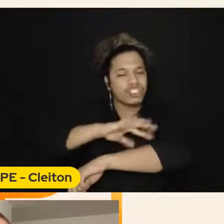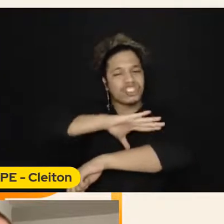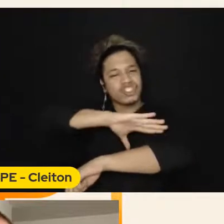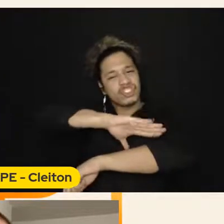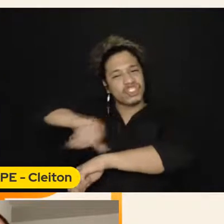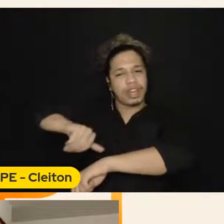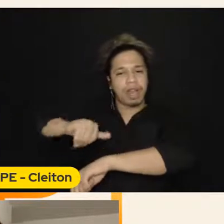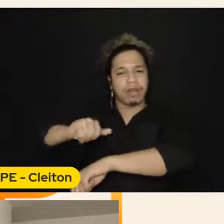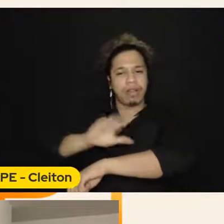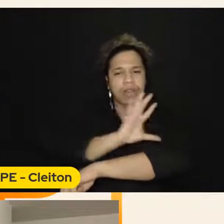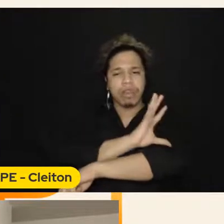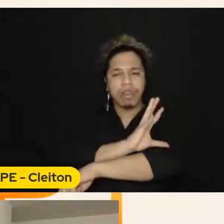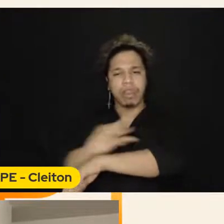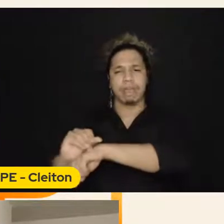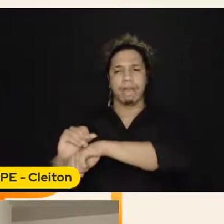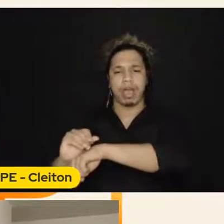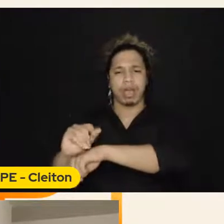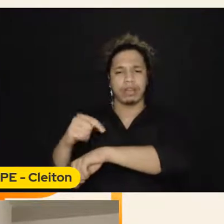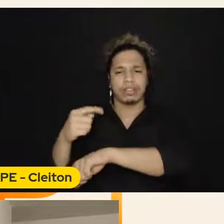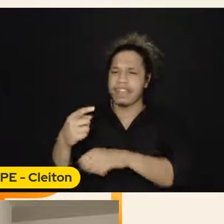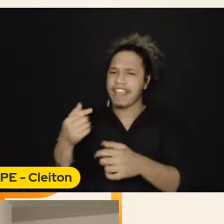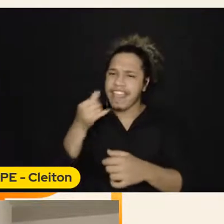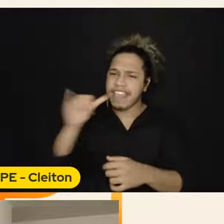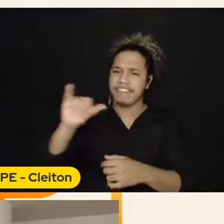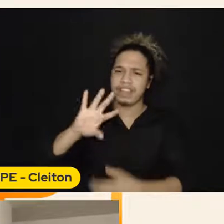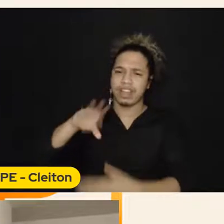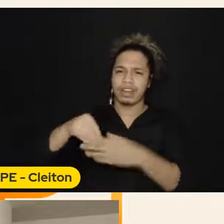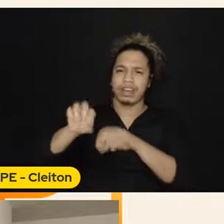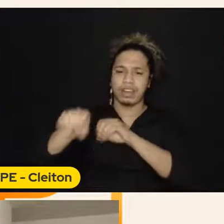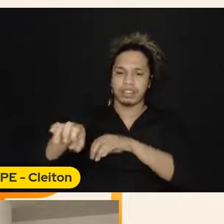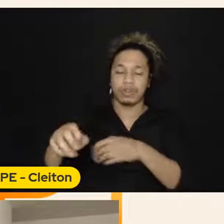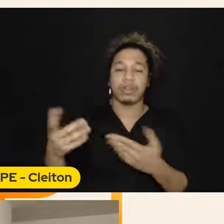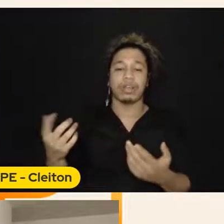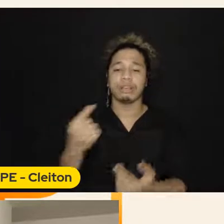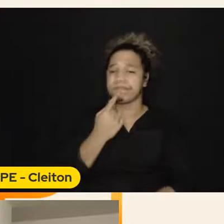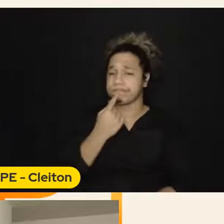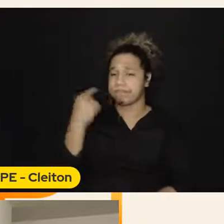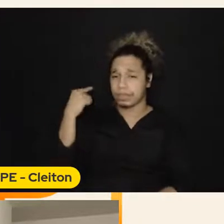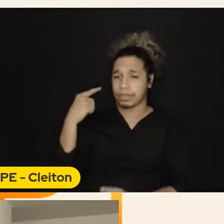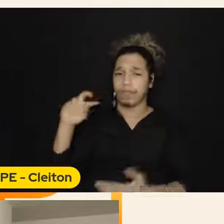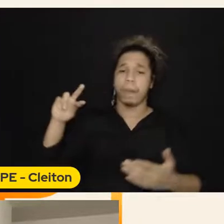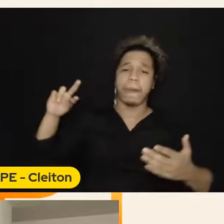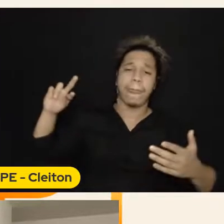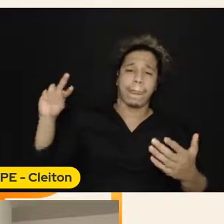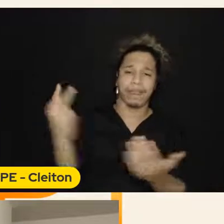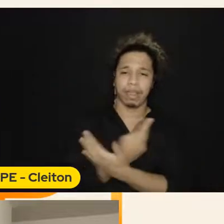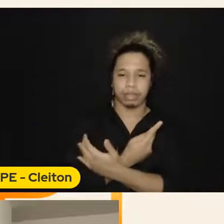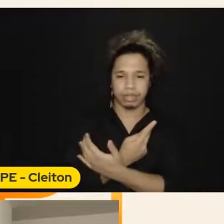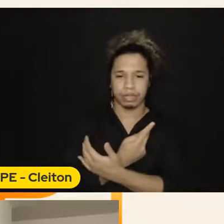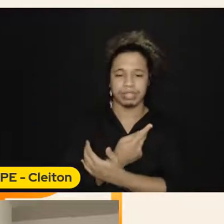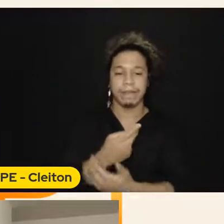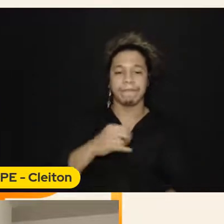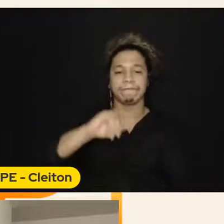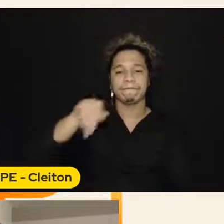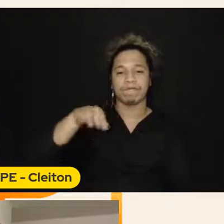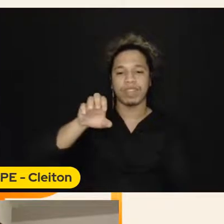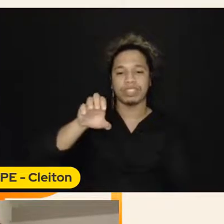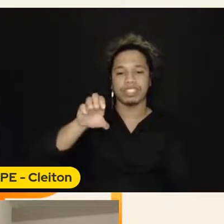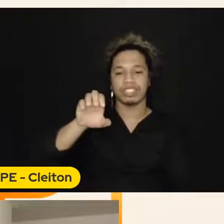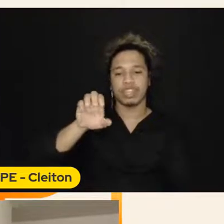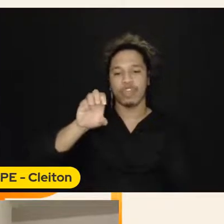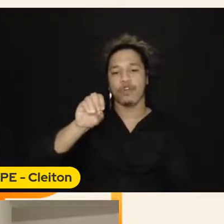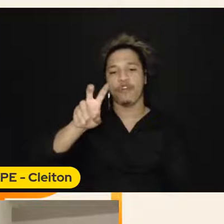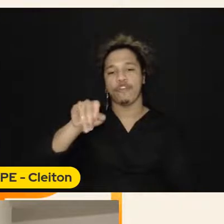our schools. And just recently, together with Giovanna